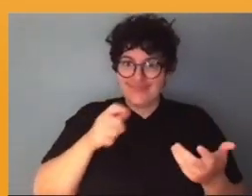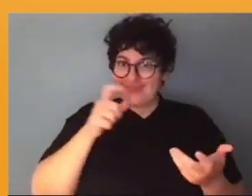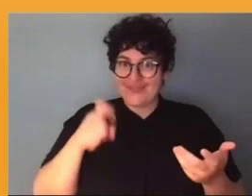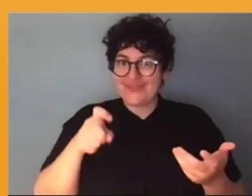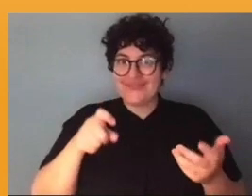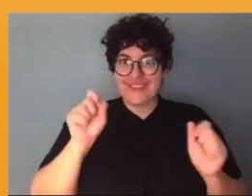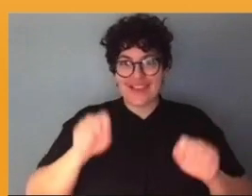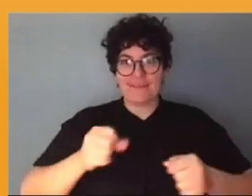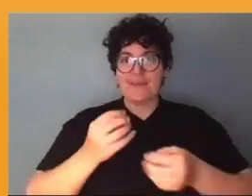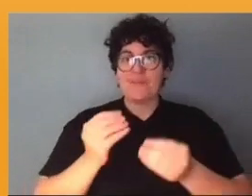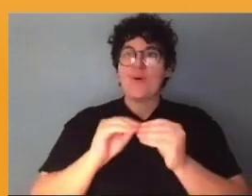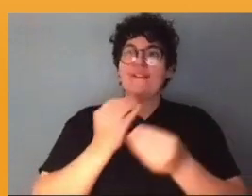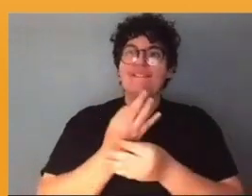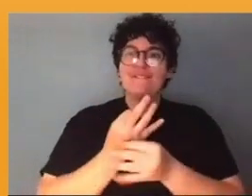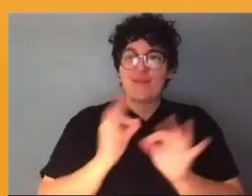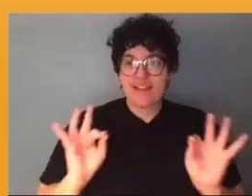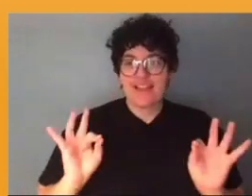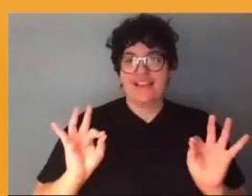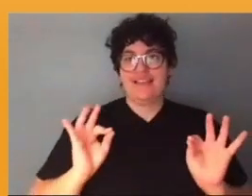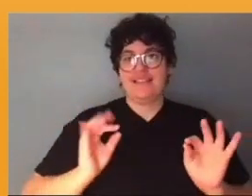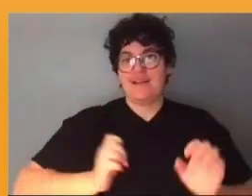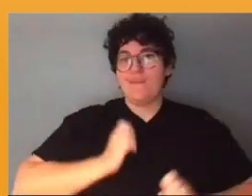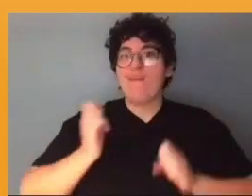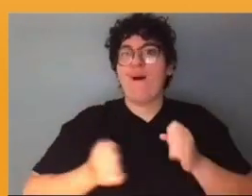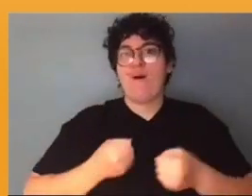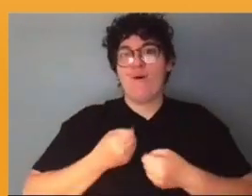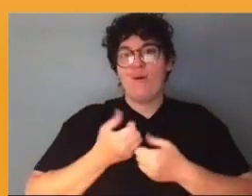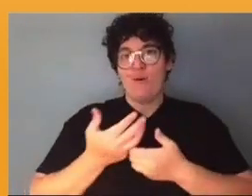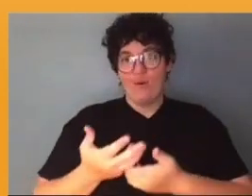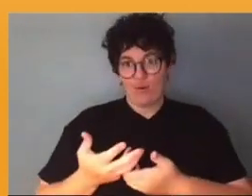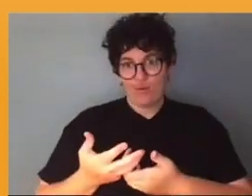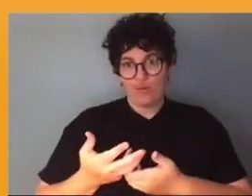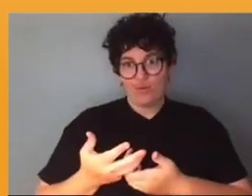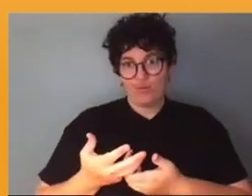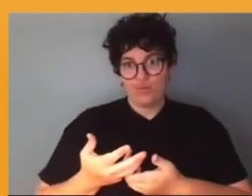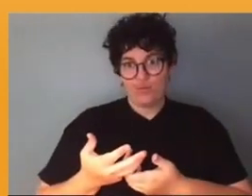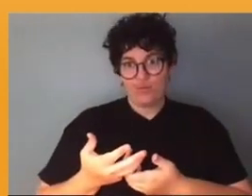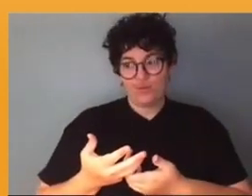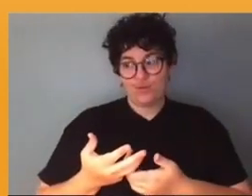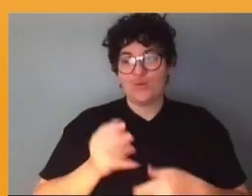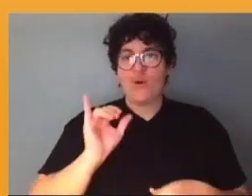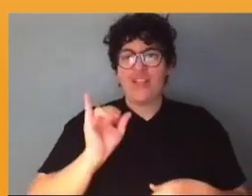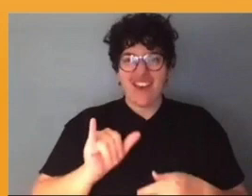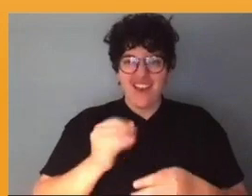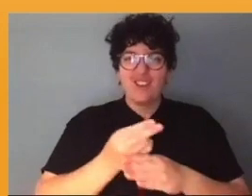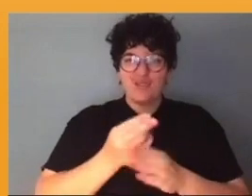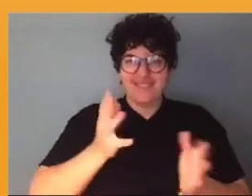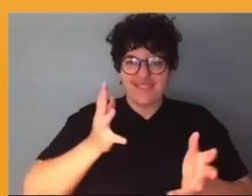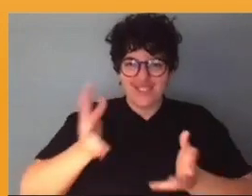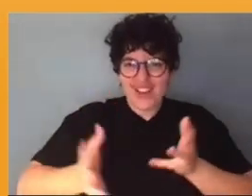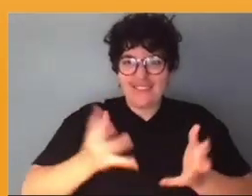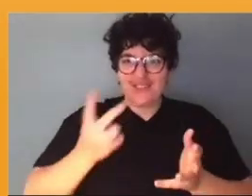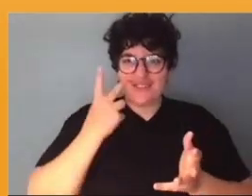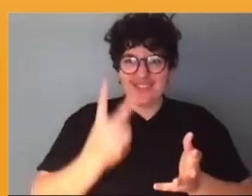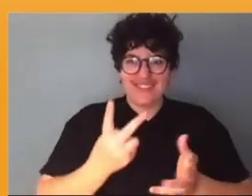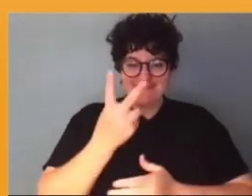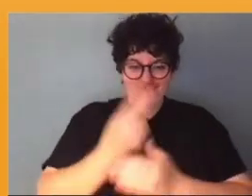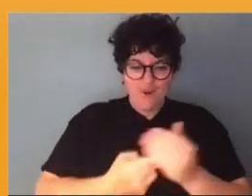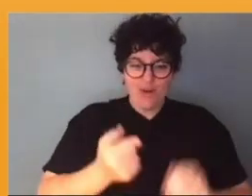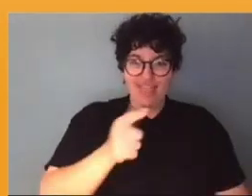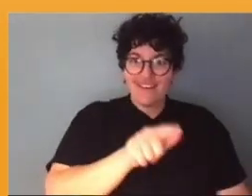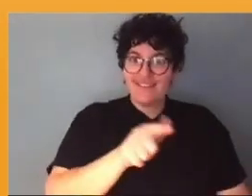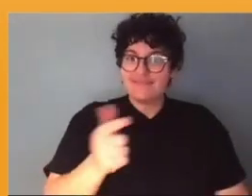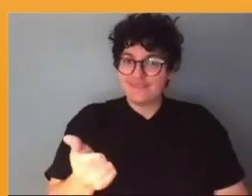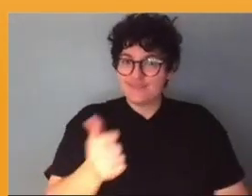especially. And I think that use of gesture in seeing the duality of both Thandavam and Lasyam, you